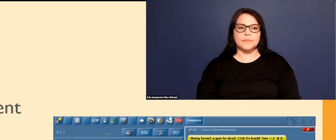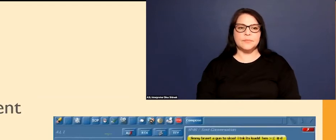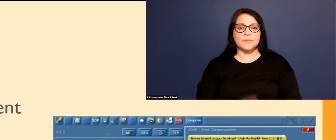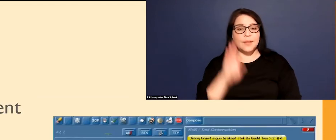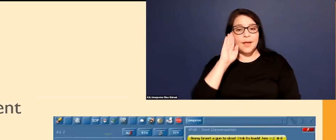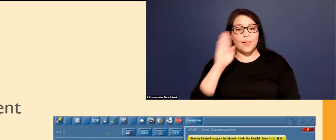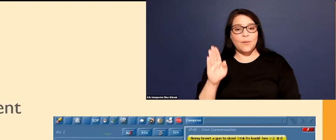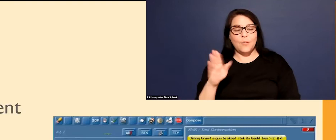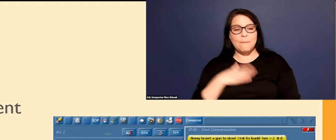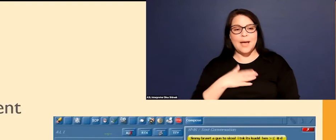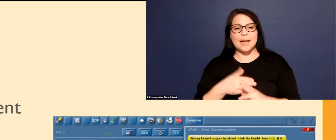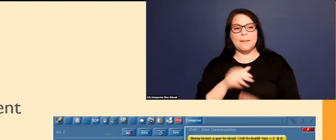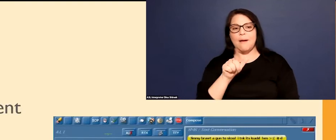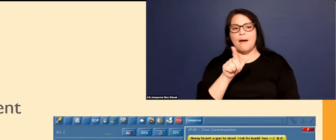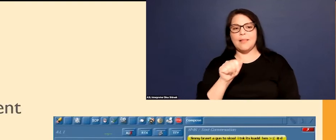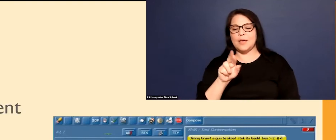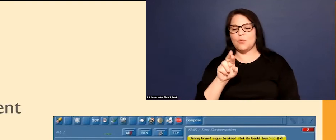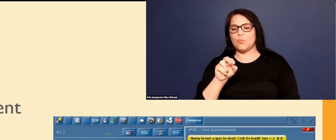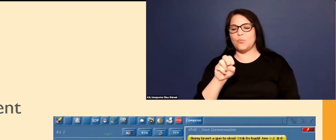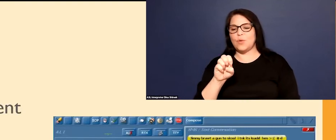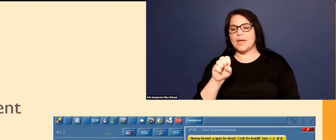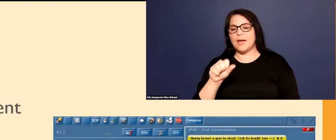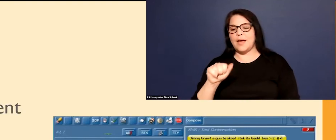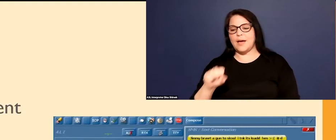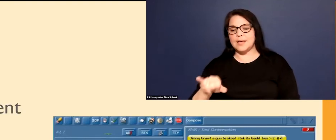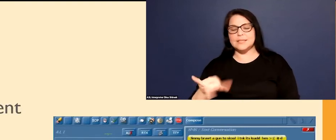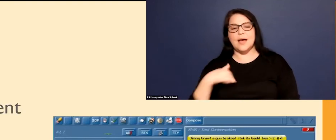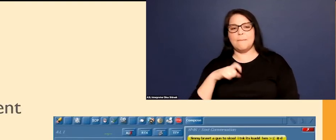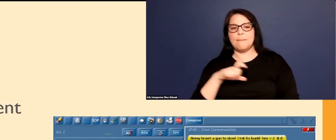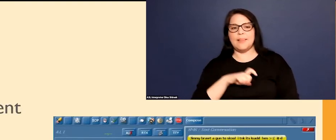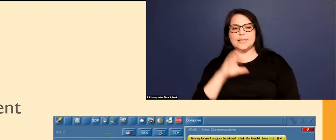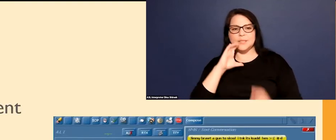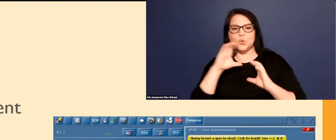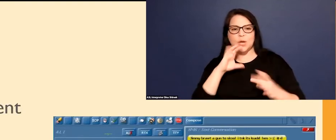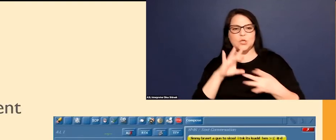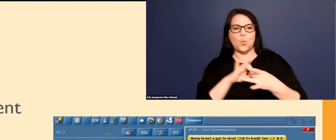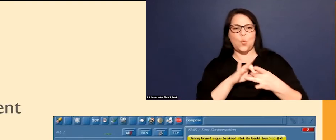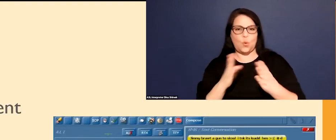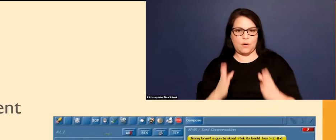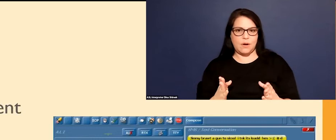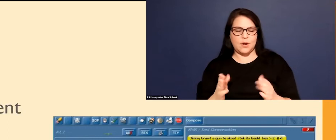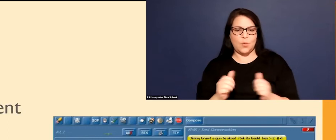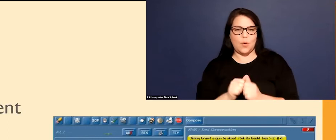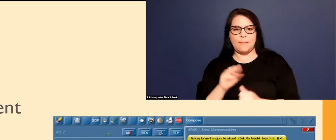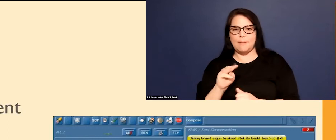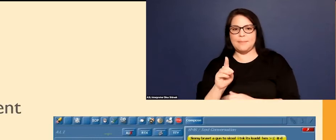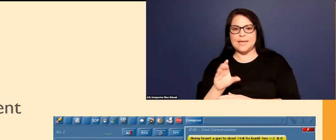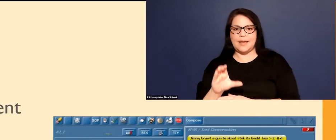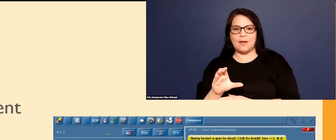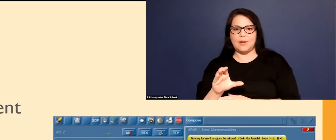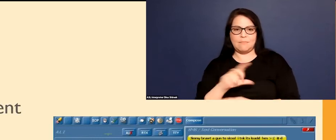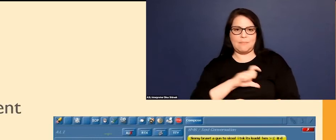Hello, my name is Ali Riaz. I'm a police communications coordinator with the Miami-Dade Police